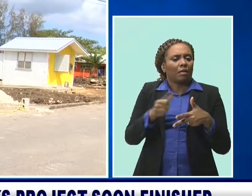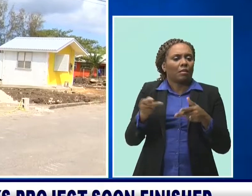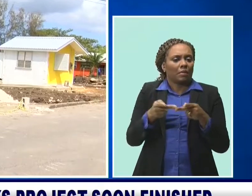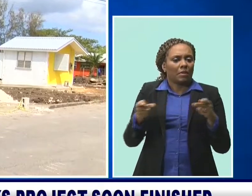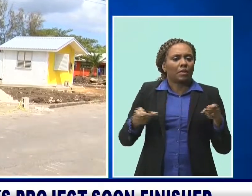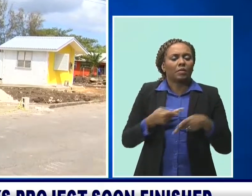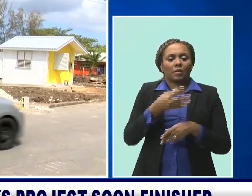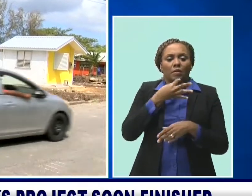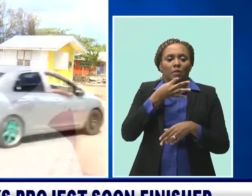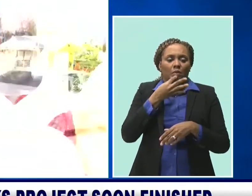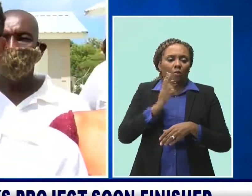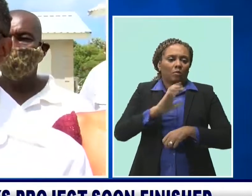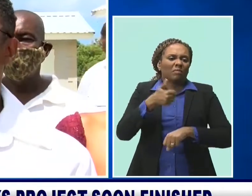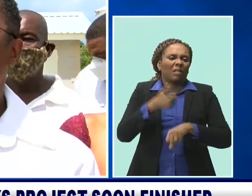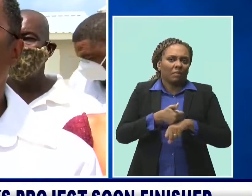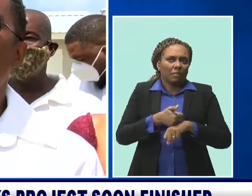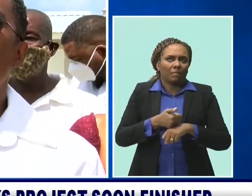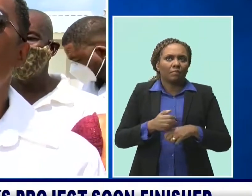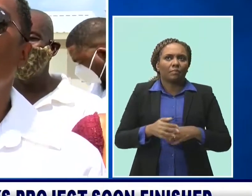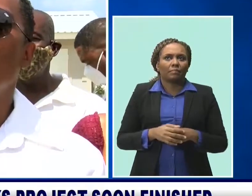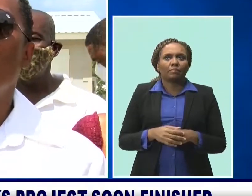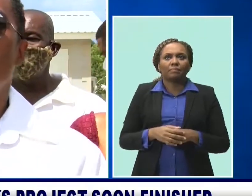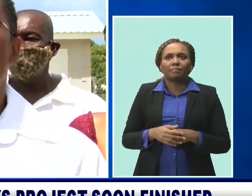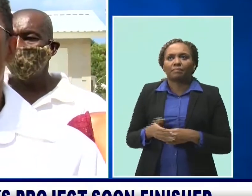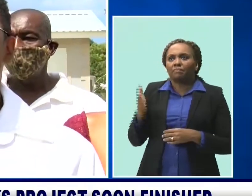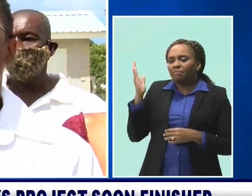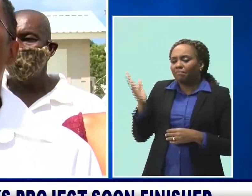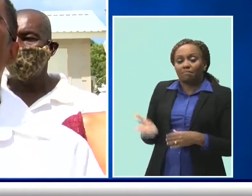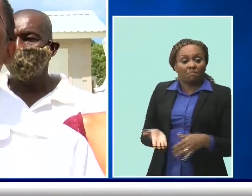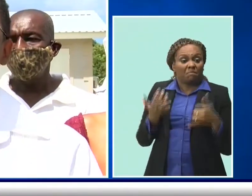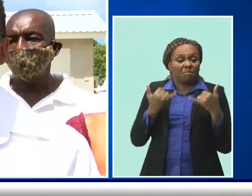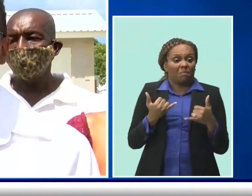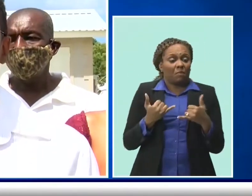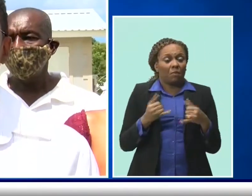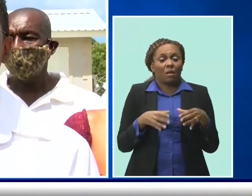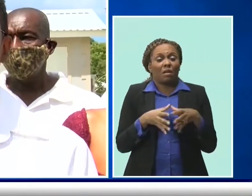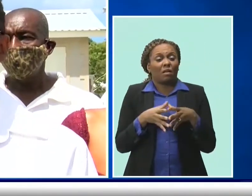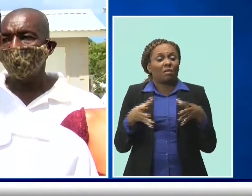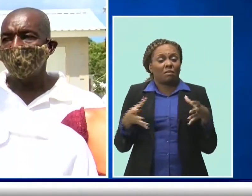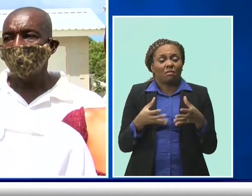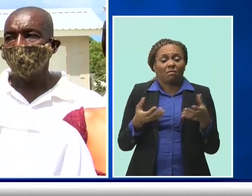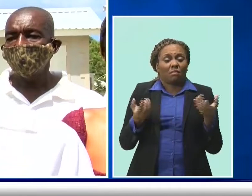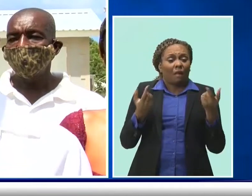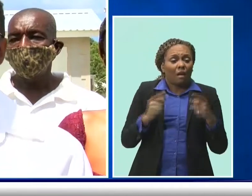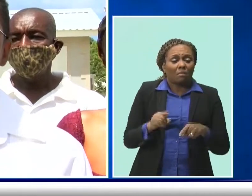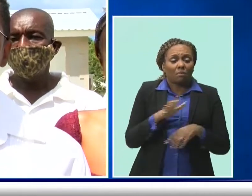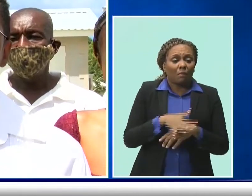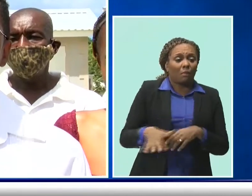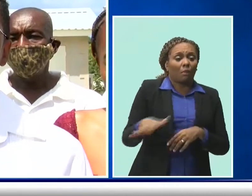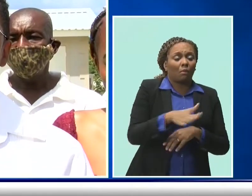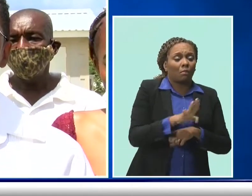should soon be completed. In this current environment, it got a lot to do with what's happening in the country, how accessible